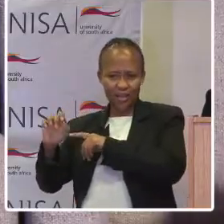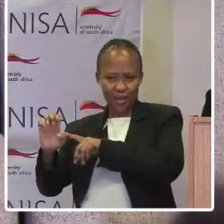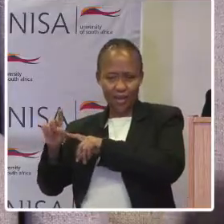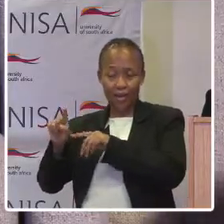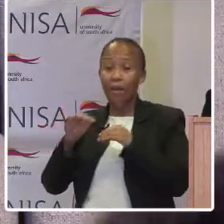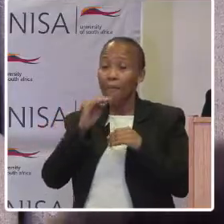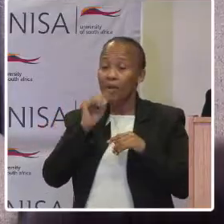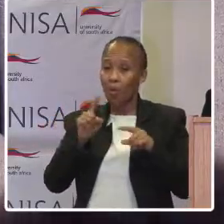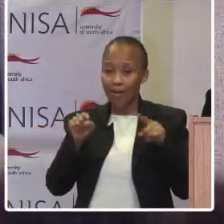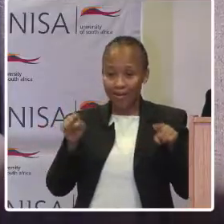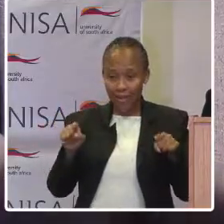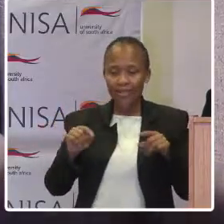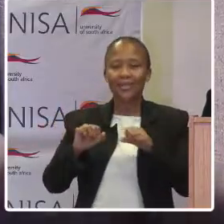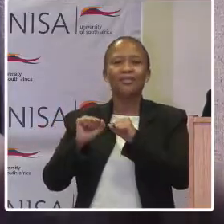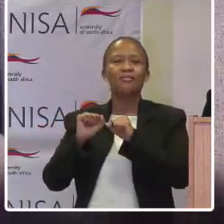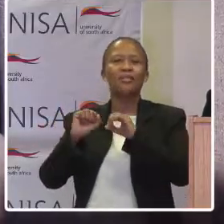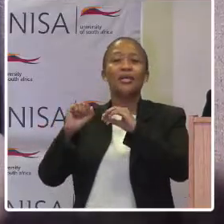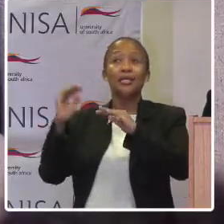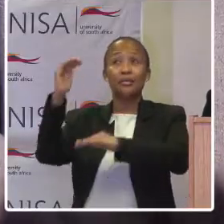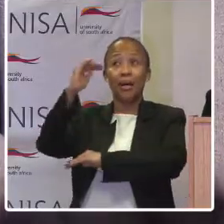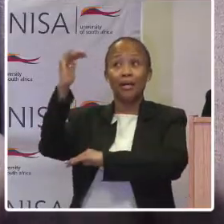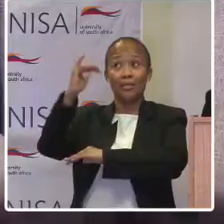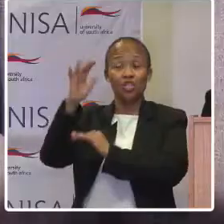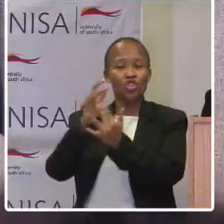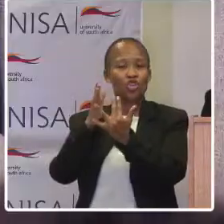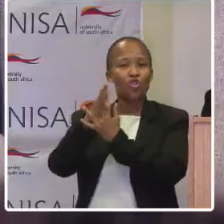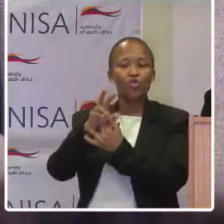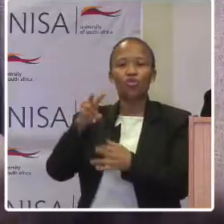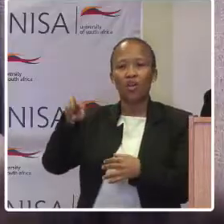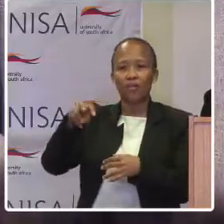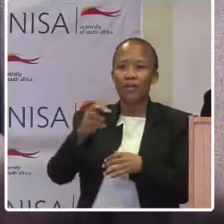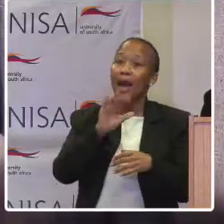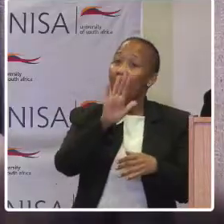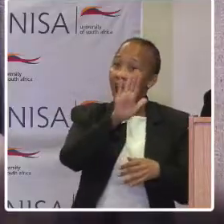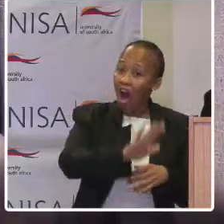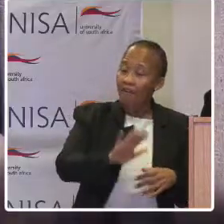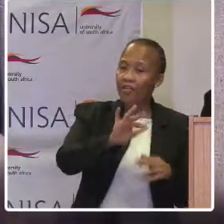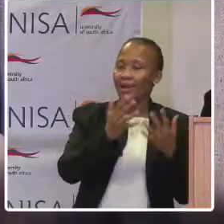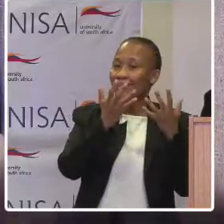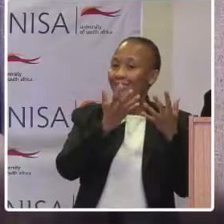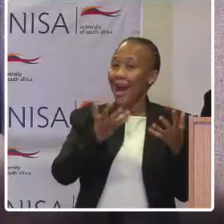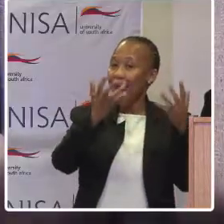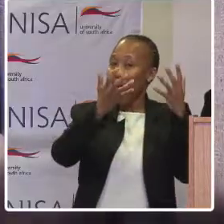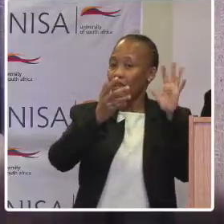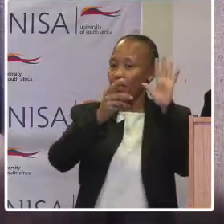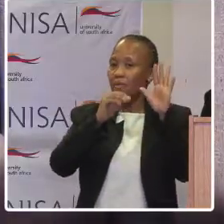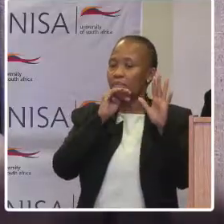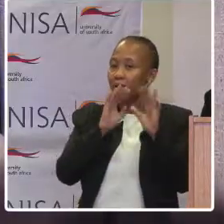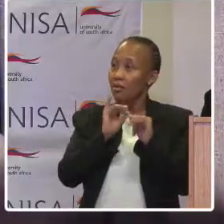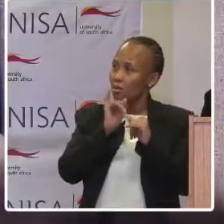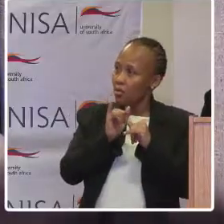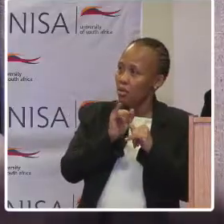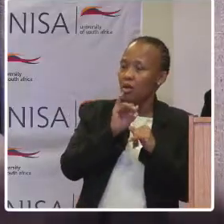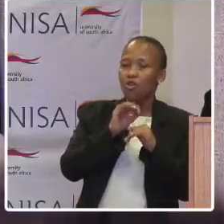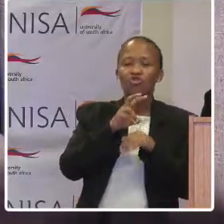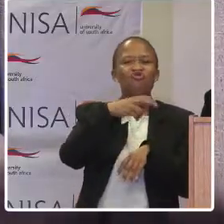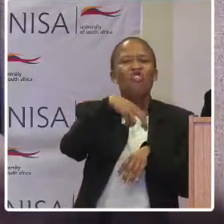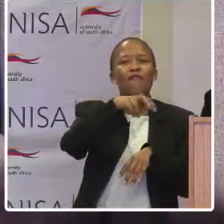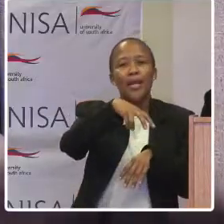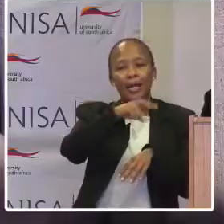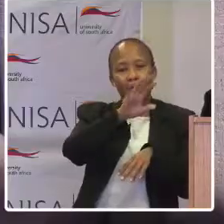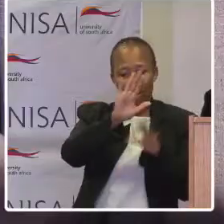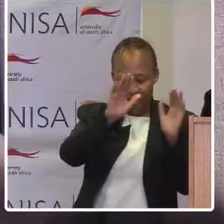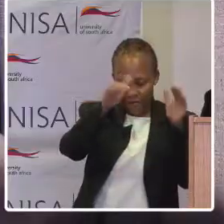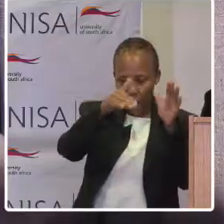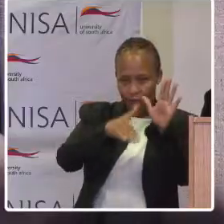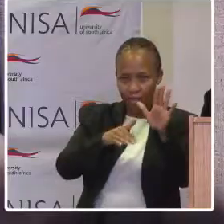air travel. And then the African skies is the integration of travel, so your ATNS, so